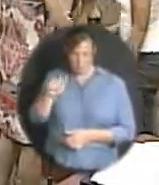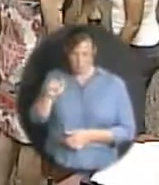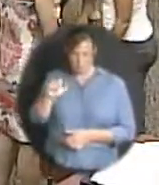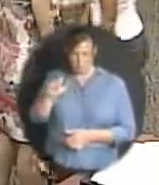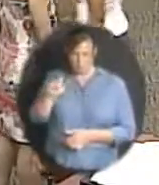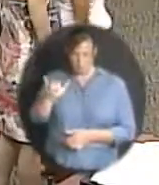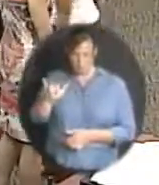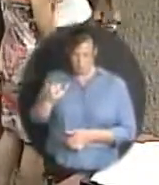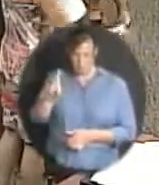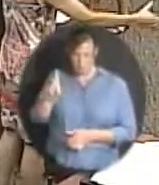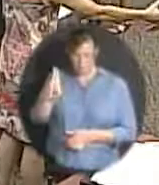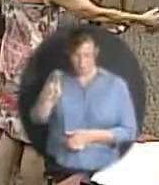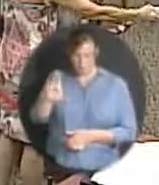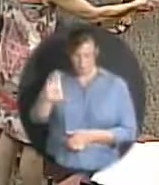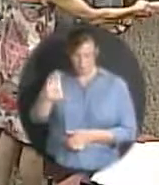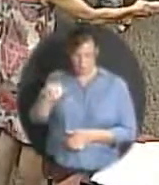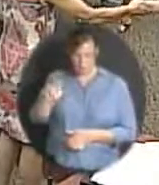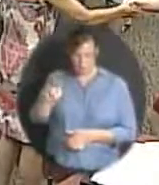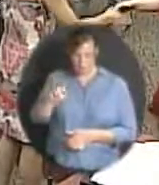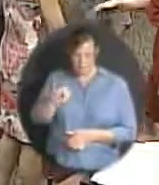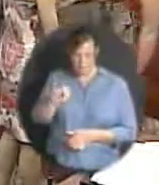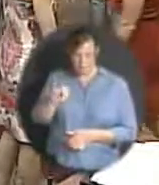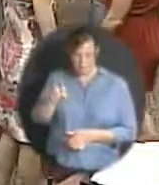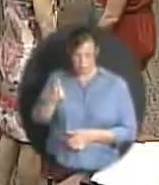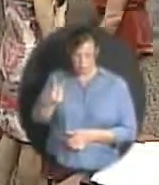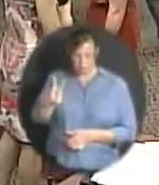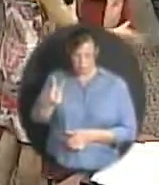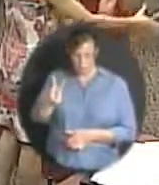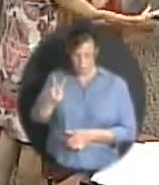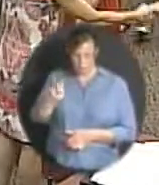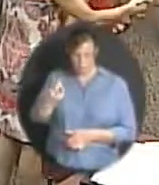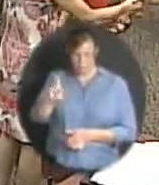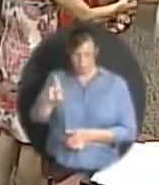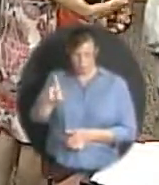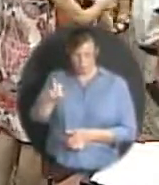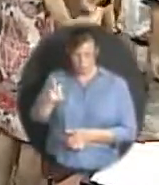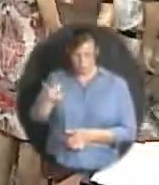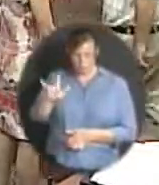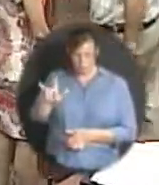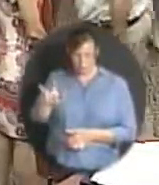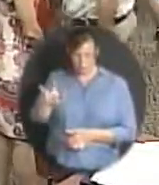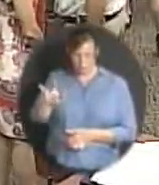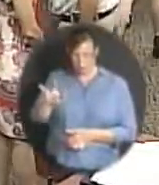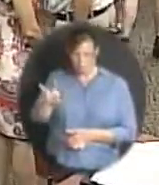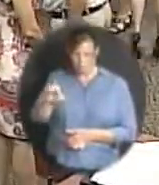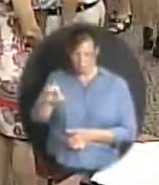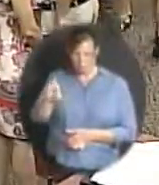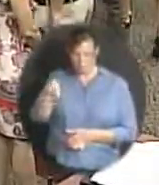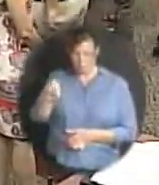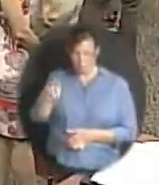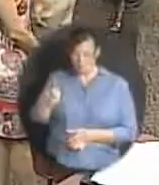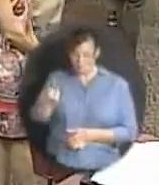Paint. And Andrew Netterville from Olathe Northwest, who was mentored by Travis McElhaney from BML.